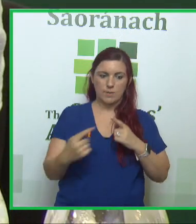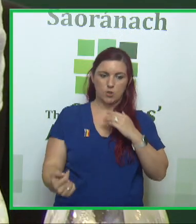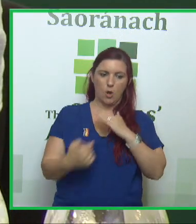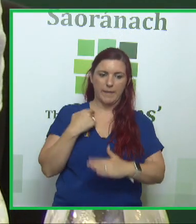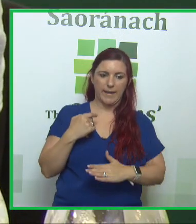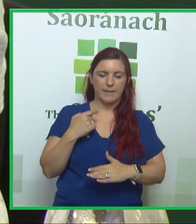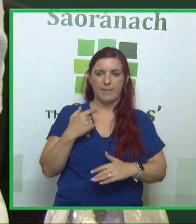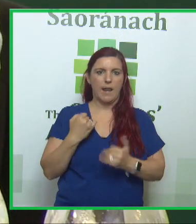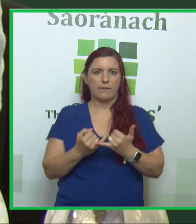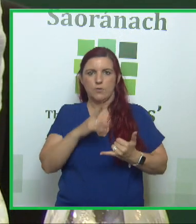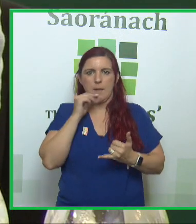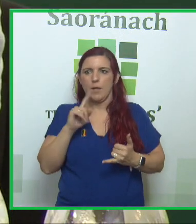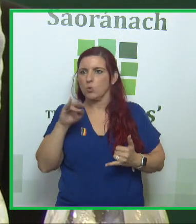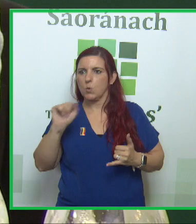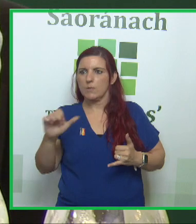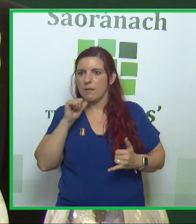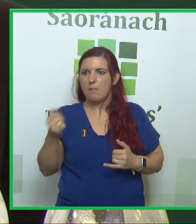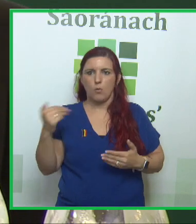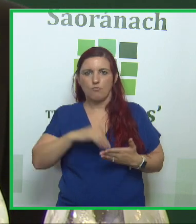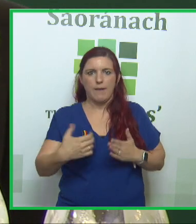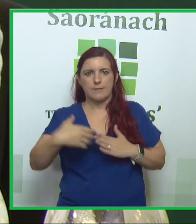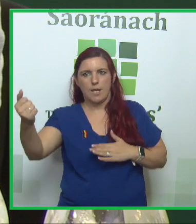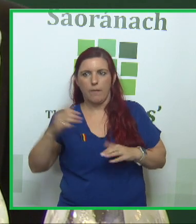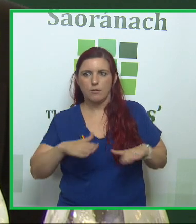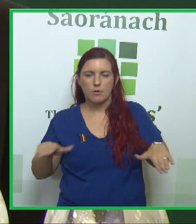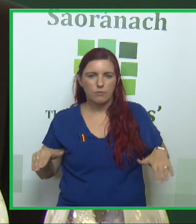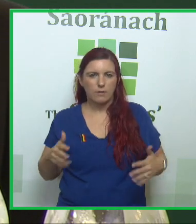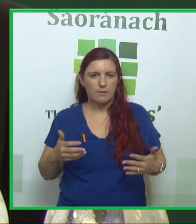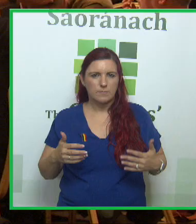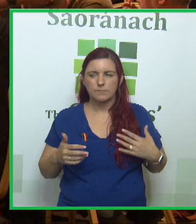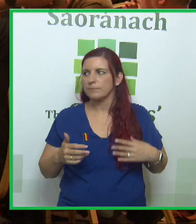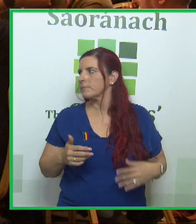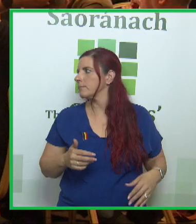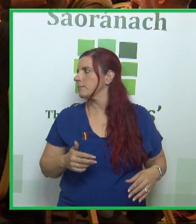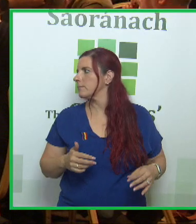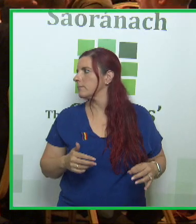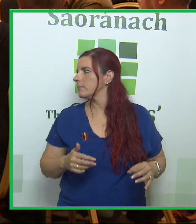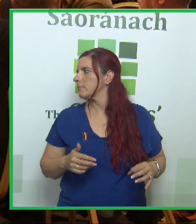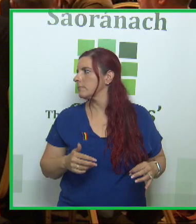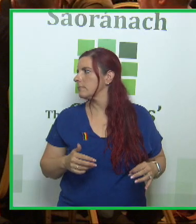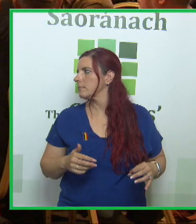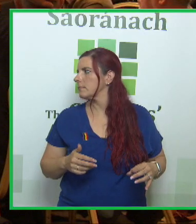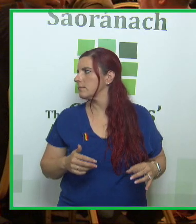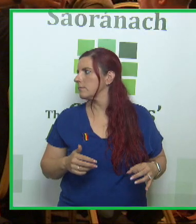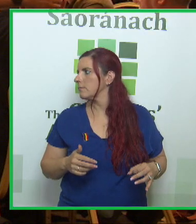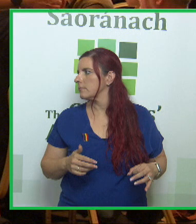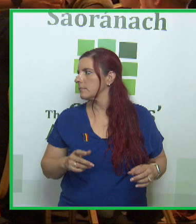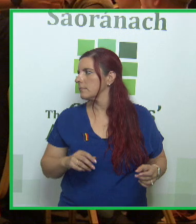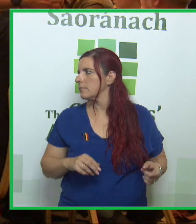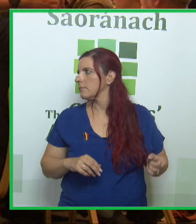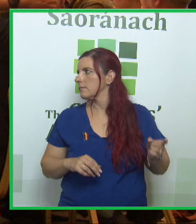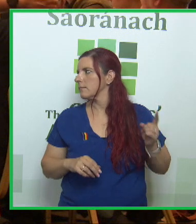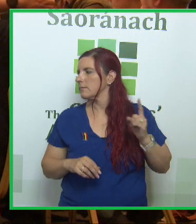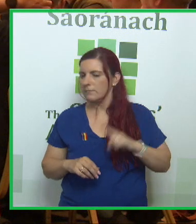and not ending up in other state services, for example, TUSLA or in Gardaí. Okay, yeah, okay. I suppose in terms